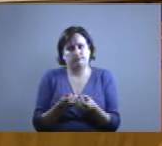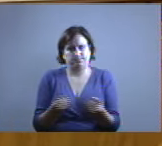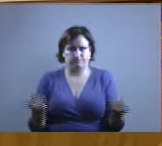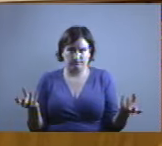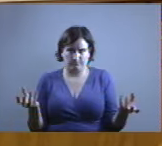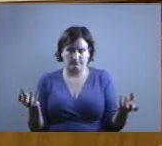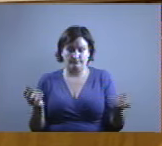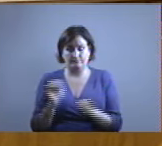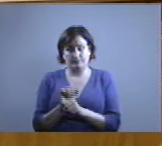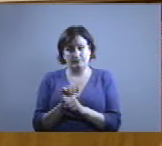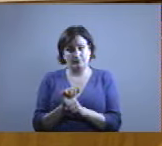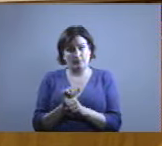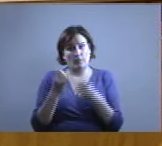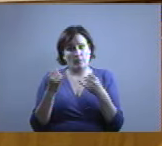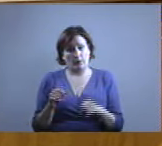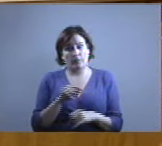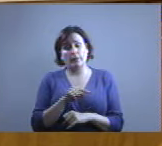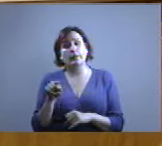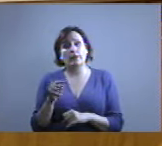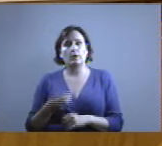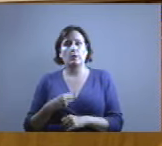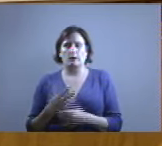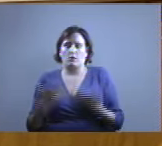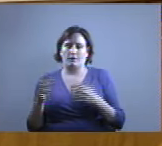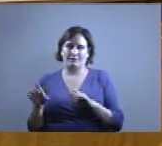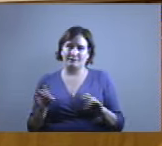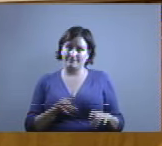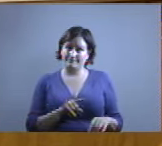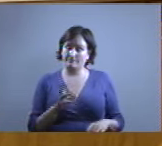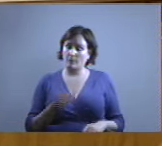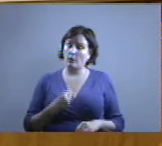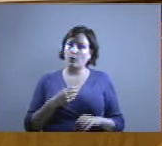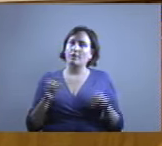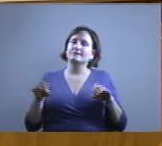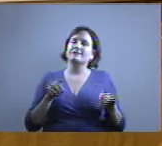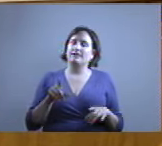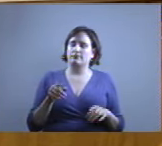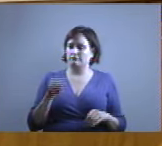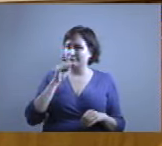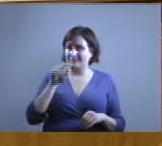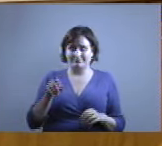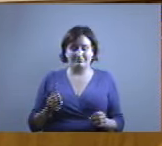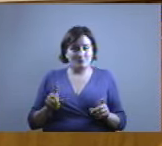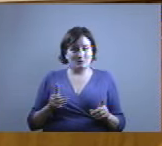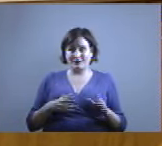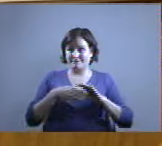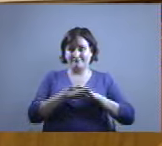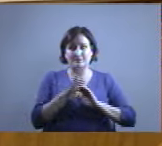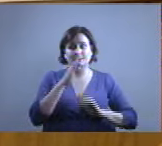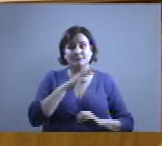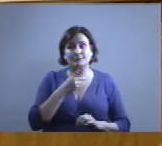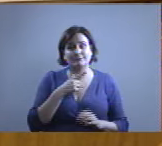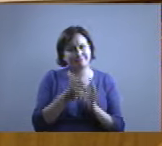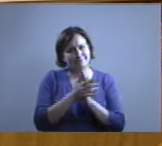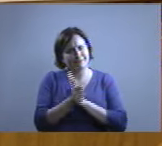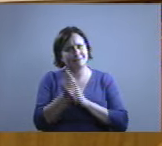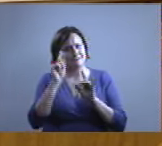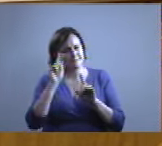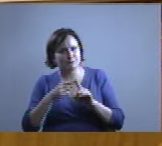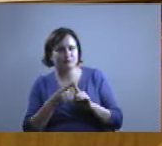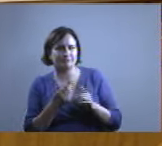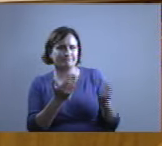unemployment is highest among young people. This means that young people are denied the opportunity to gain the skills and experience that will enable them